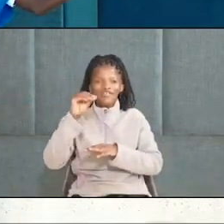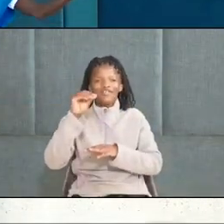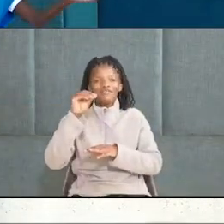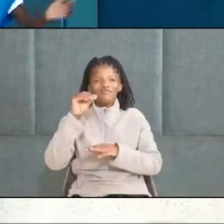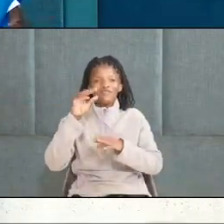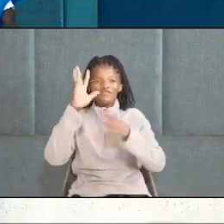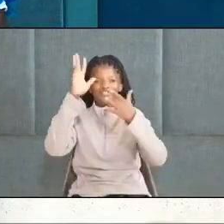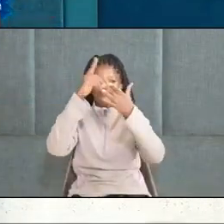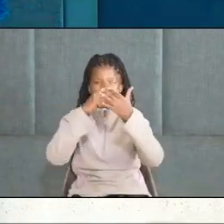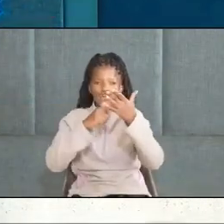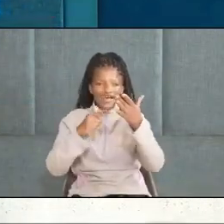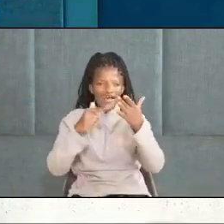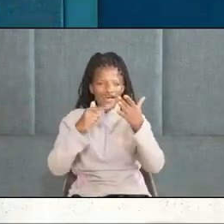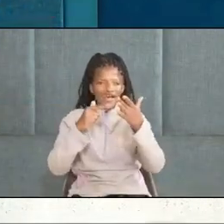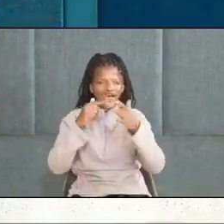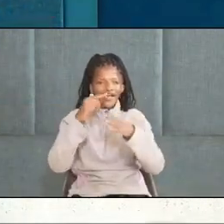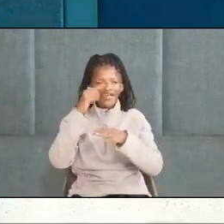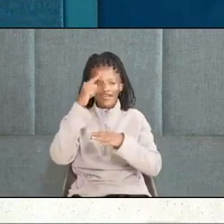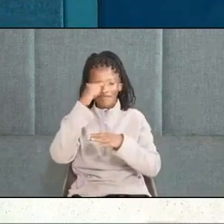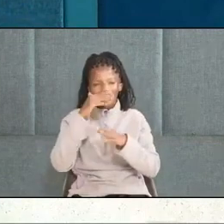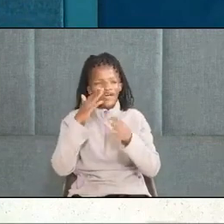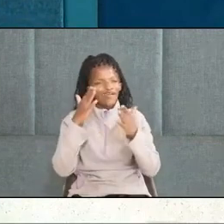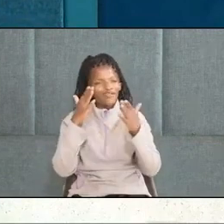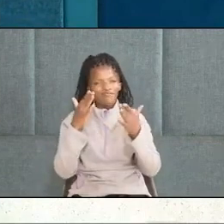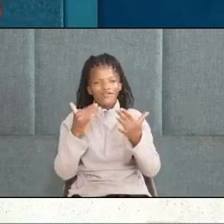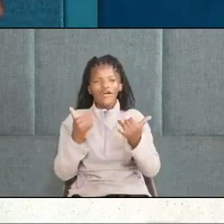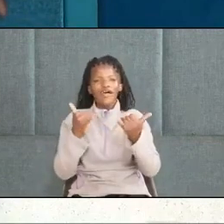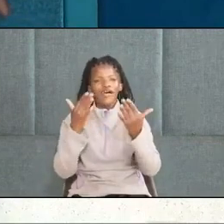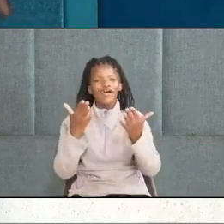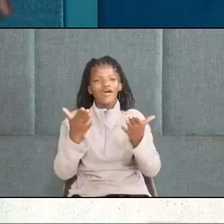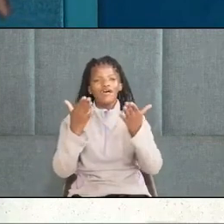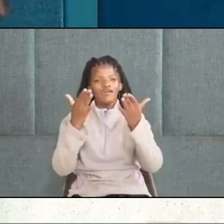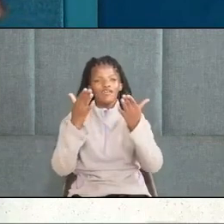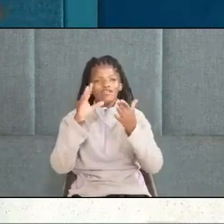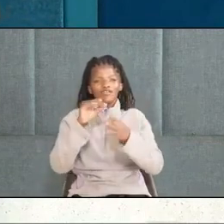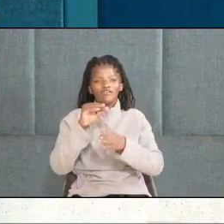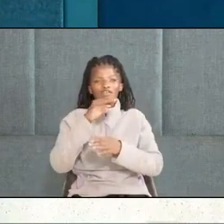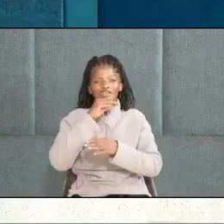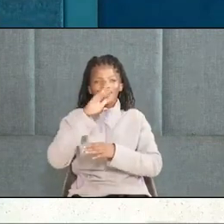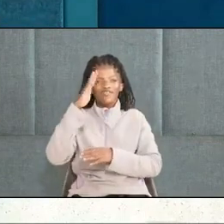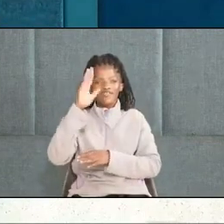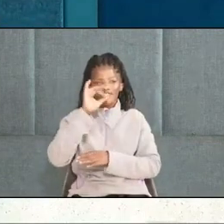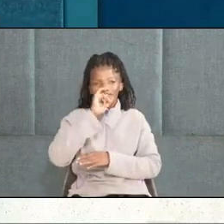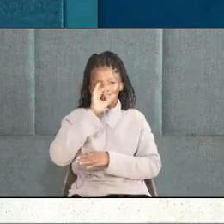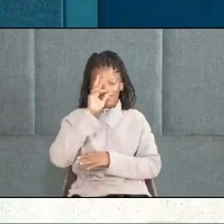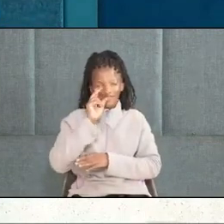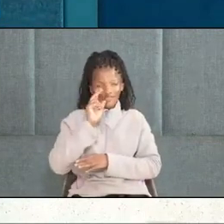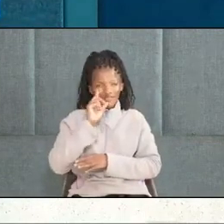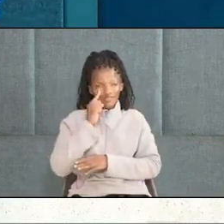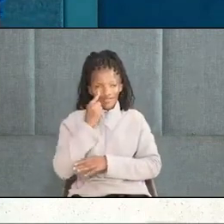found. Was blind, but now I